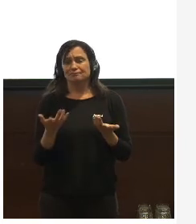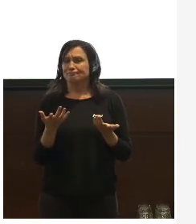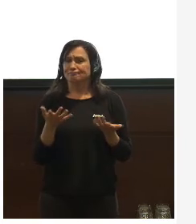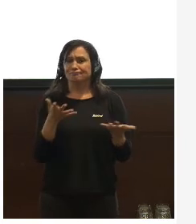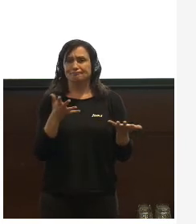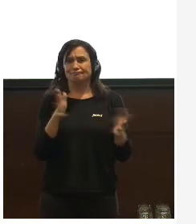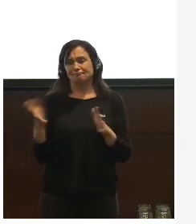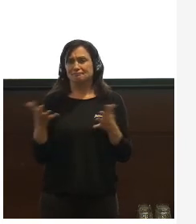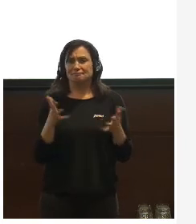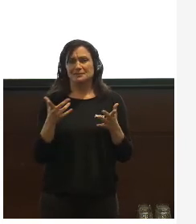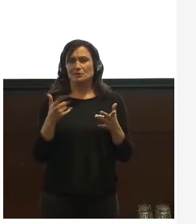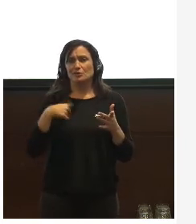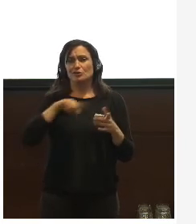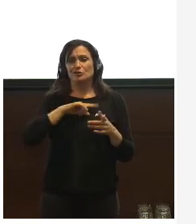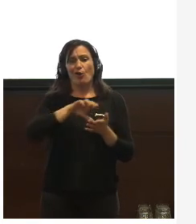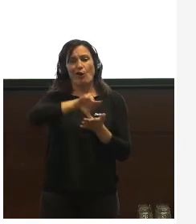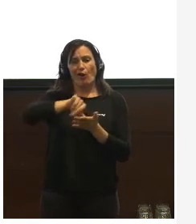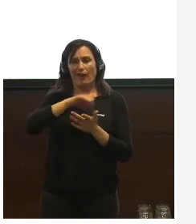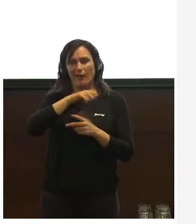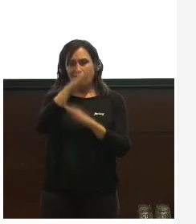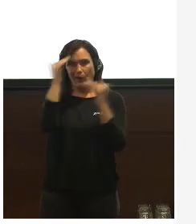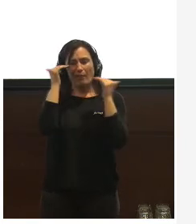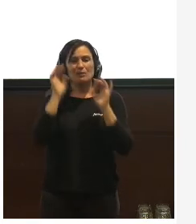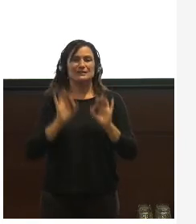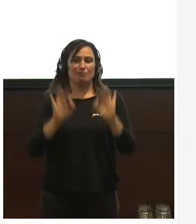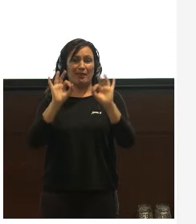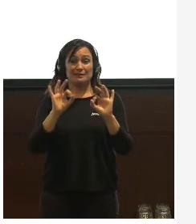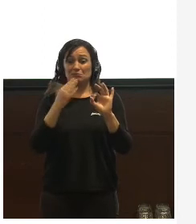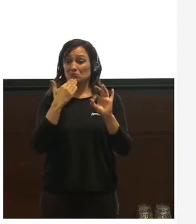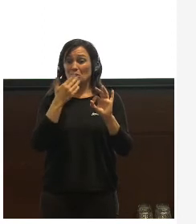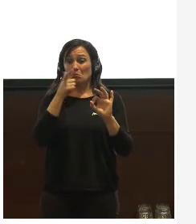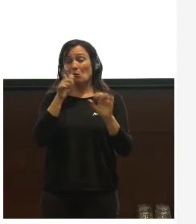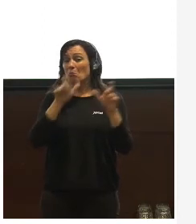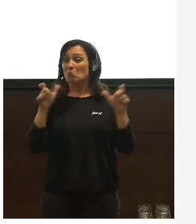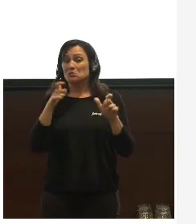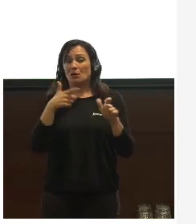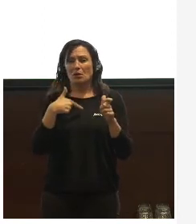Netherlands. And if people want to go to combine the Netherlands with Belgium or Germany, we